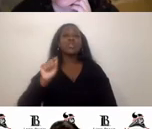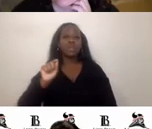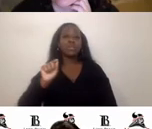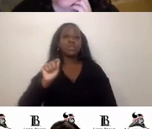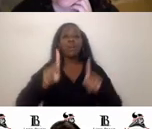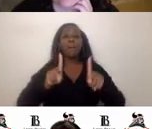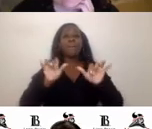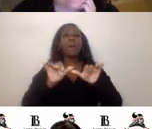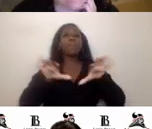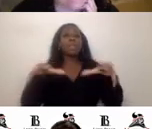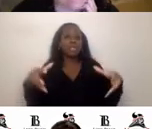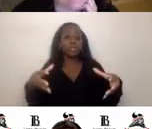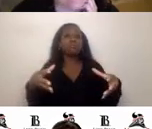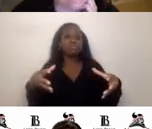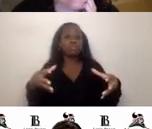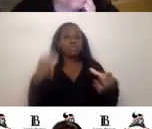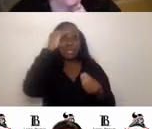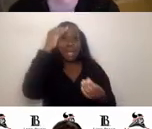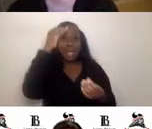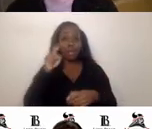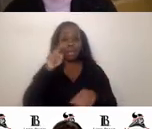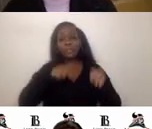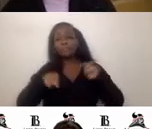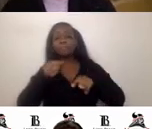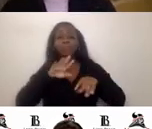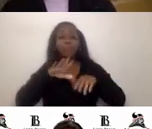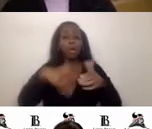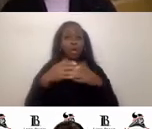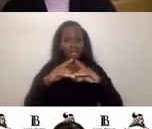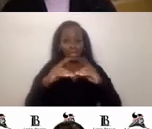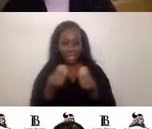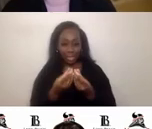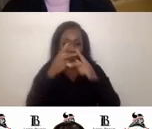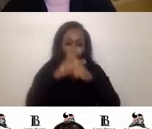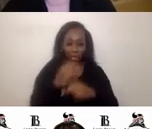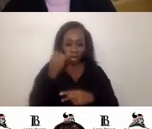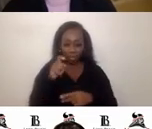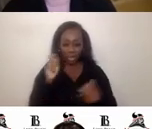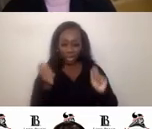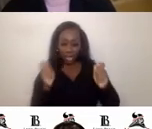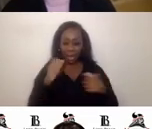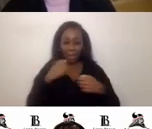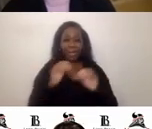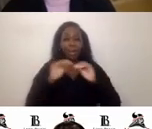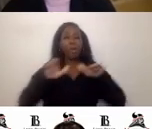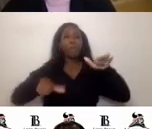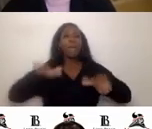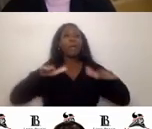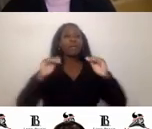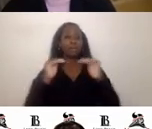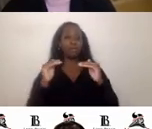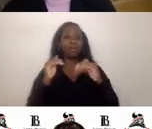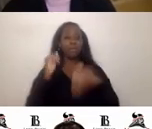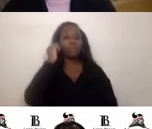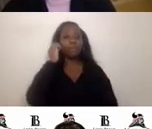So we have to look at the districts and see if we need to rebalance them. Another note is that beyond creating districts of